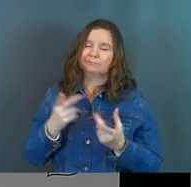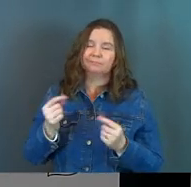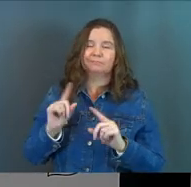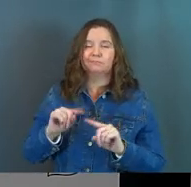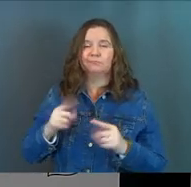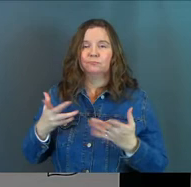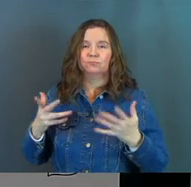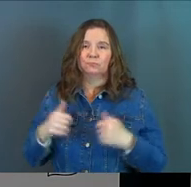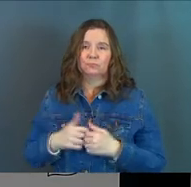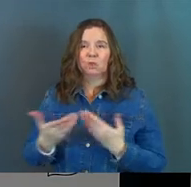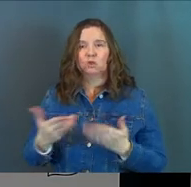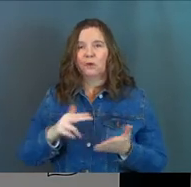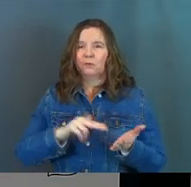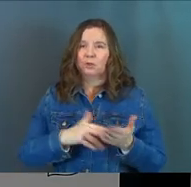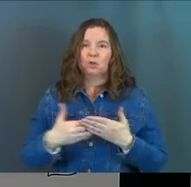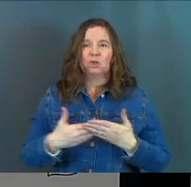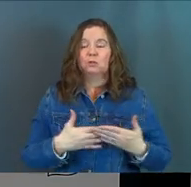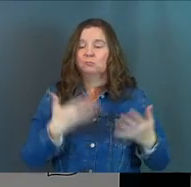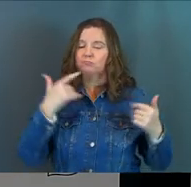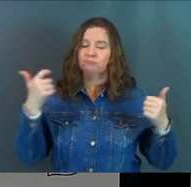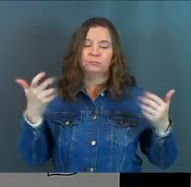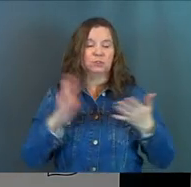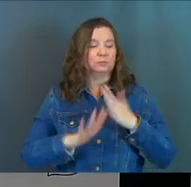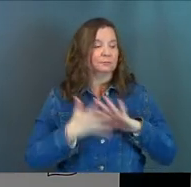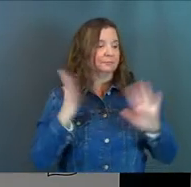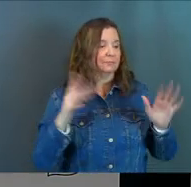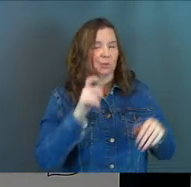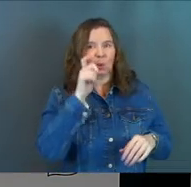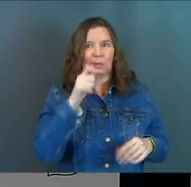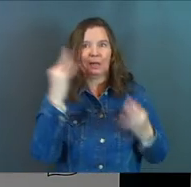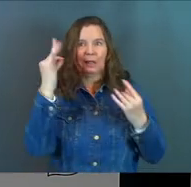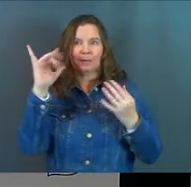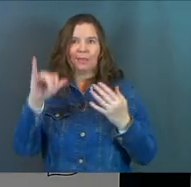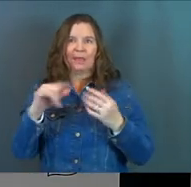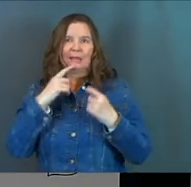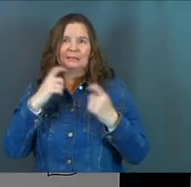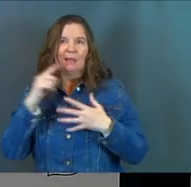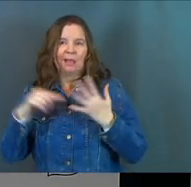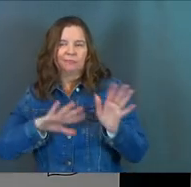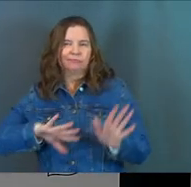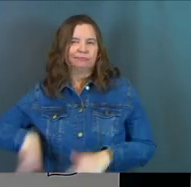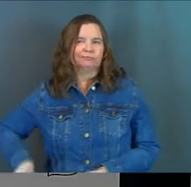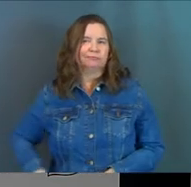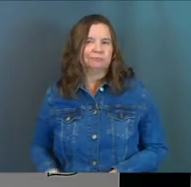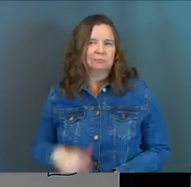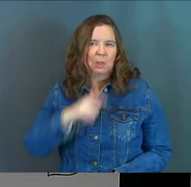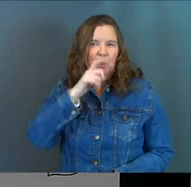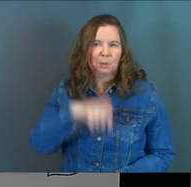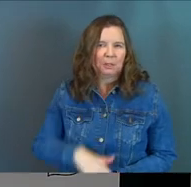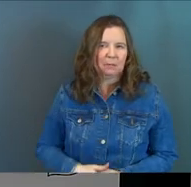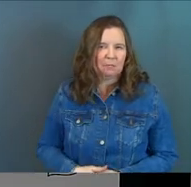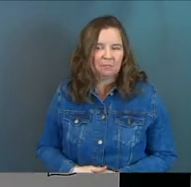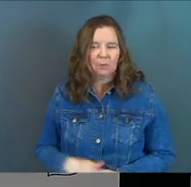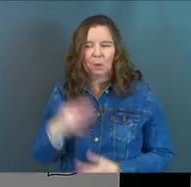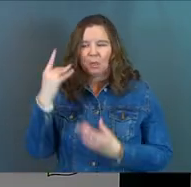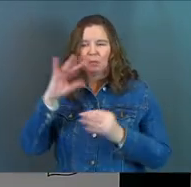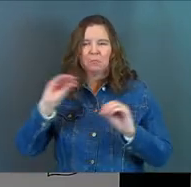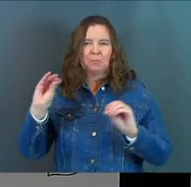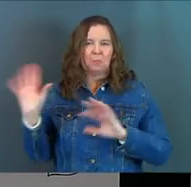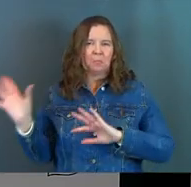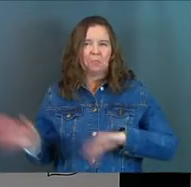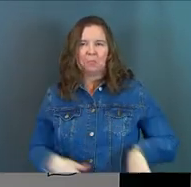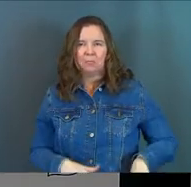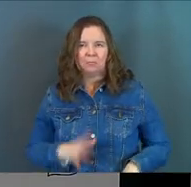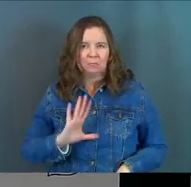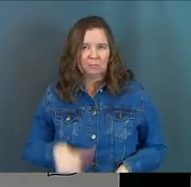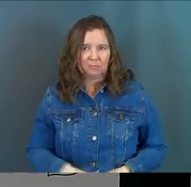and serve in the nursery, you're good. You don't need to think about that sin stuff anymore. You don't need to think about any of this